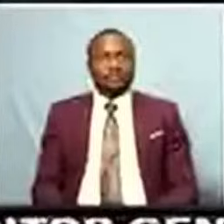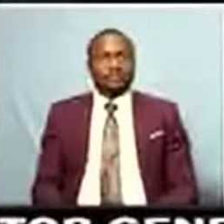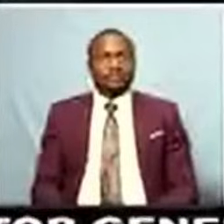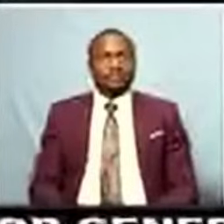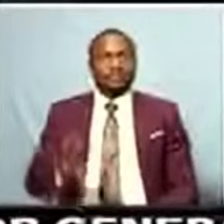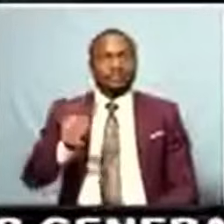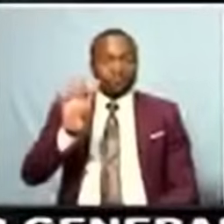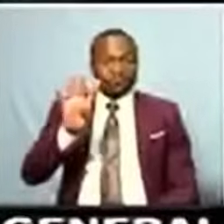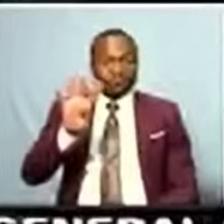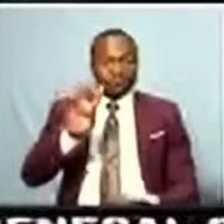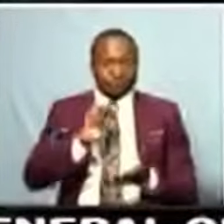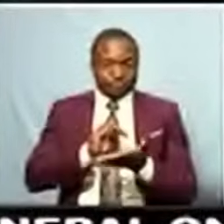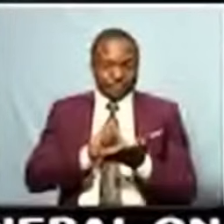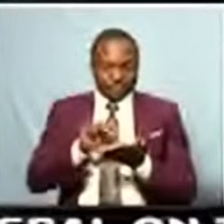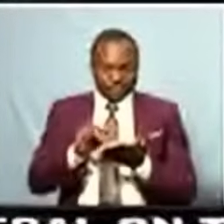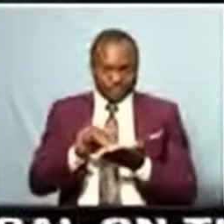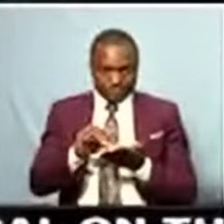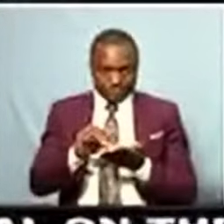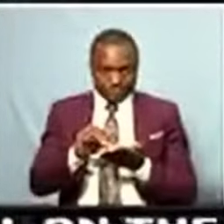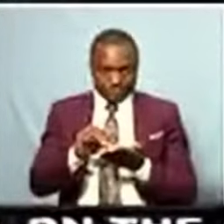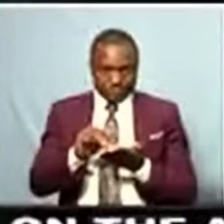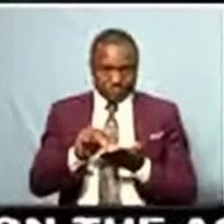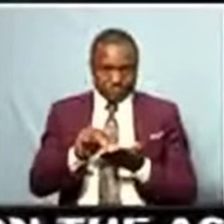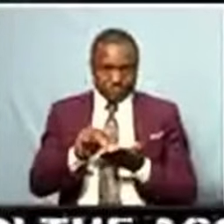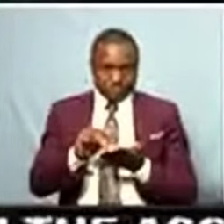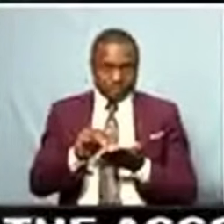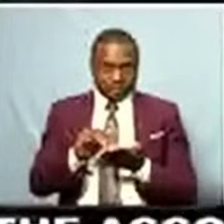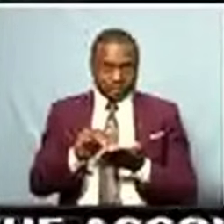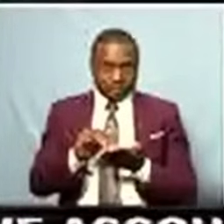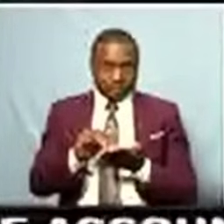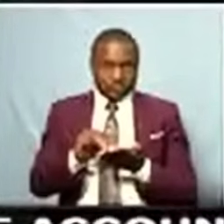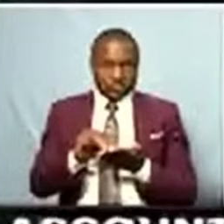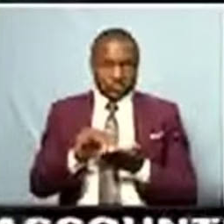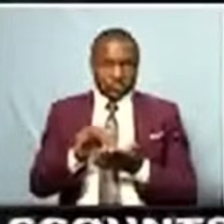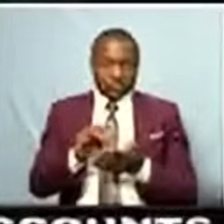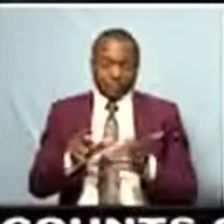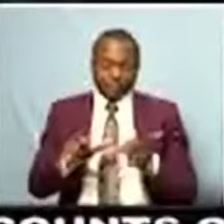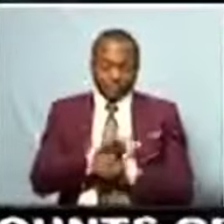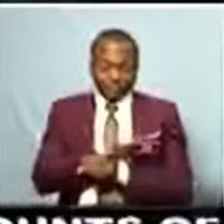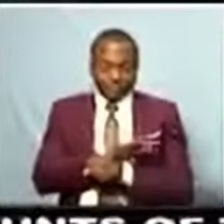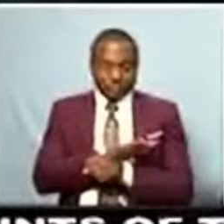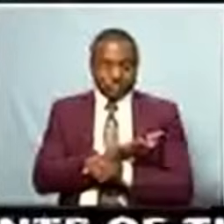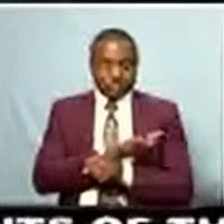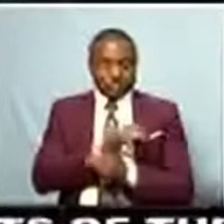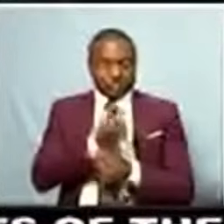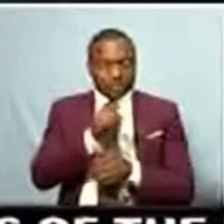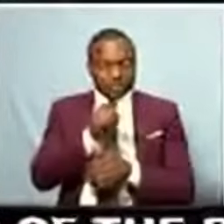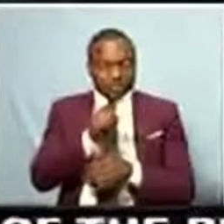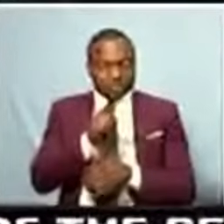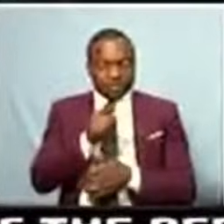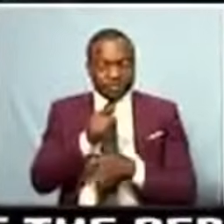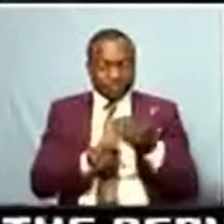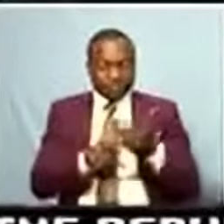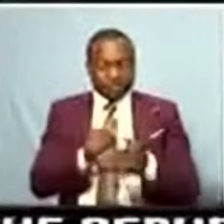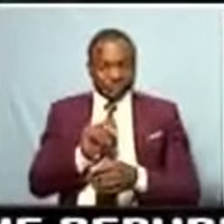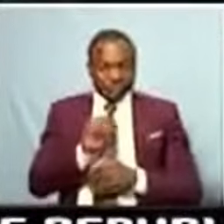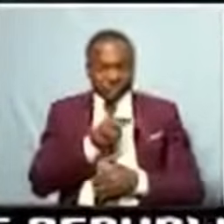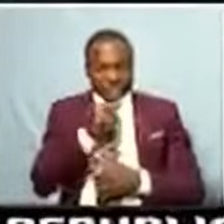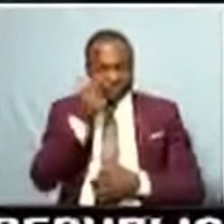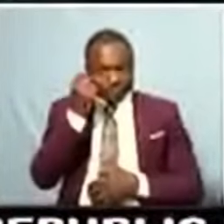4 million will be sufficient, Chair, because from our understanding,